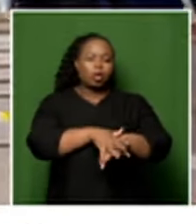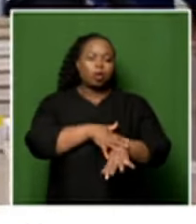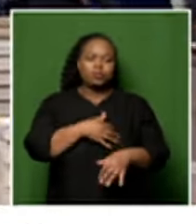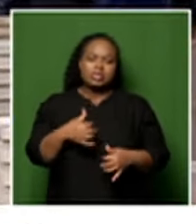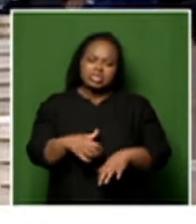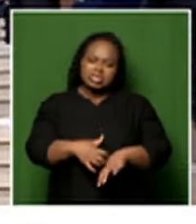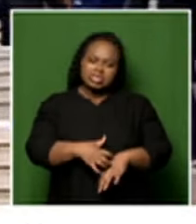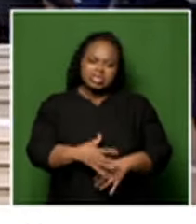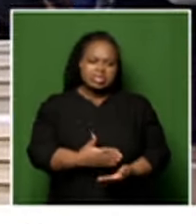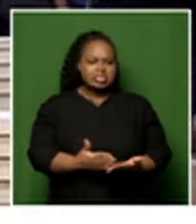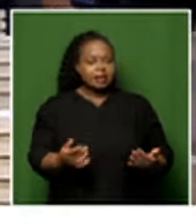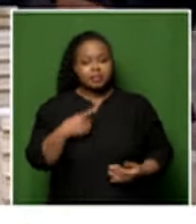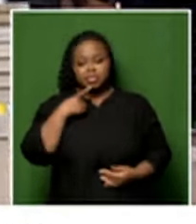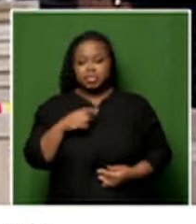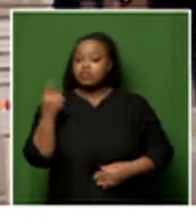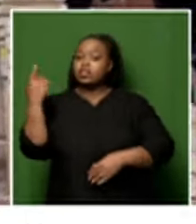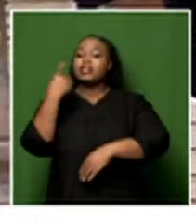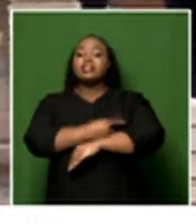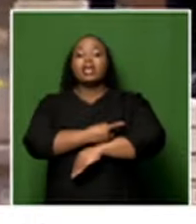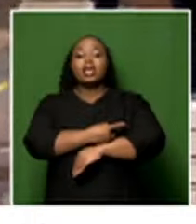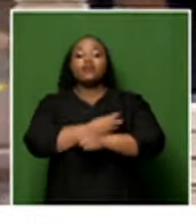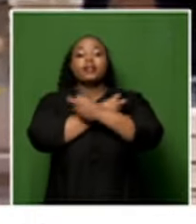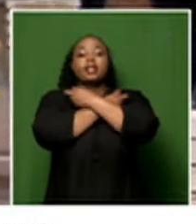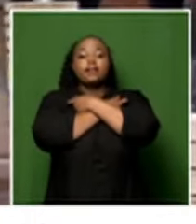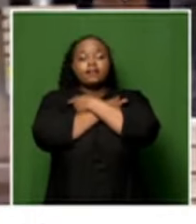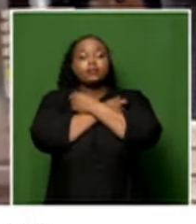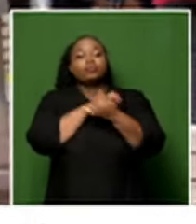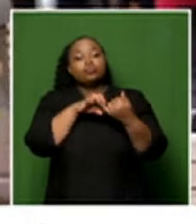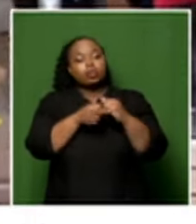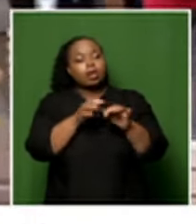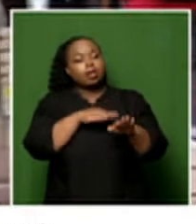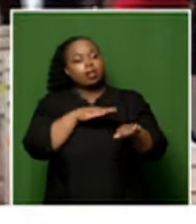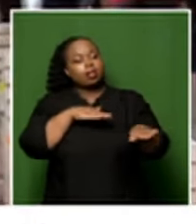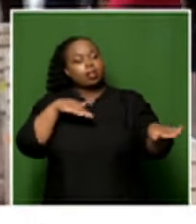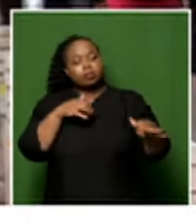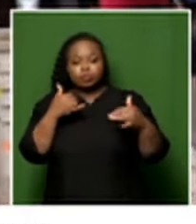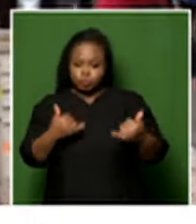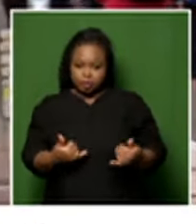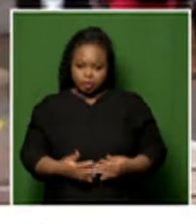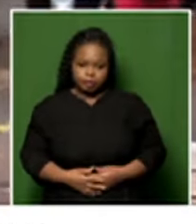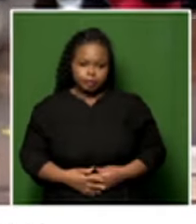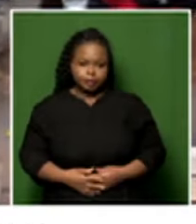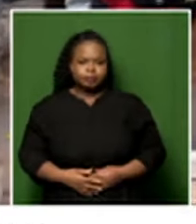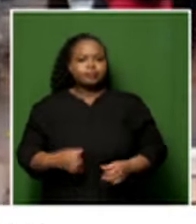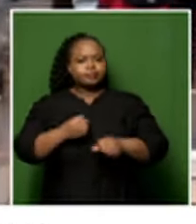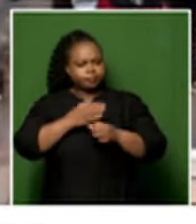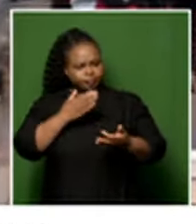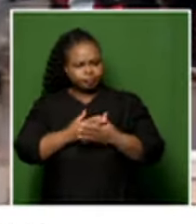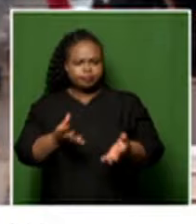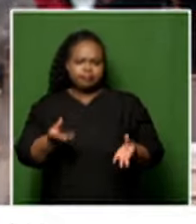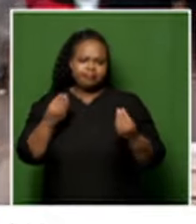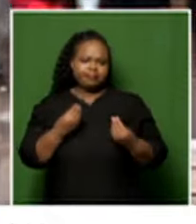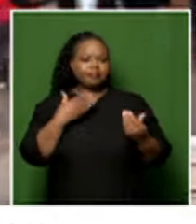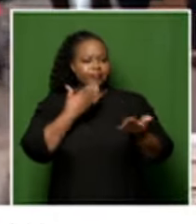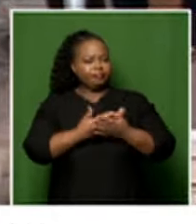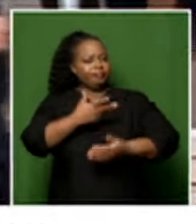they actually took time off to actually get into this queue here today and to make sure that they get their chance